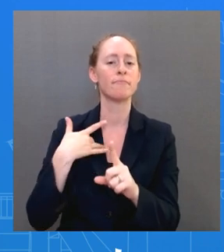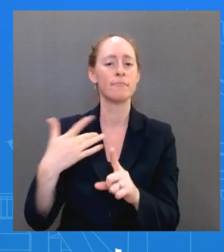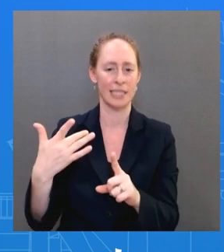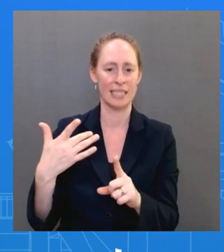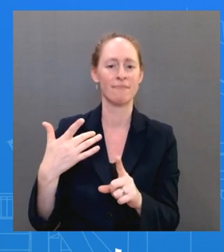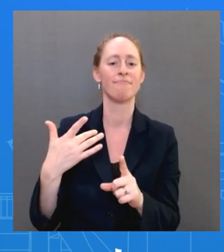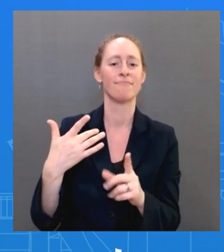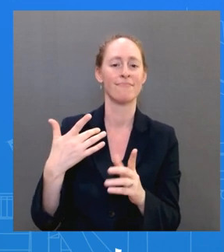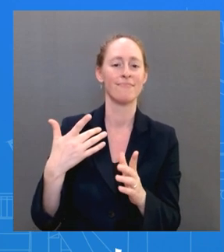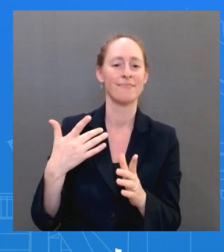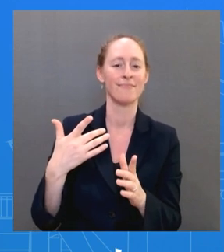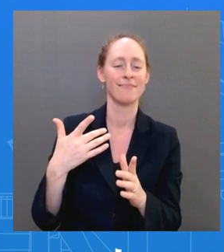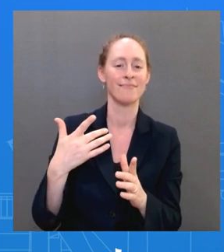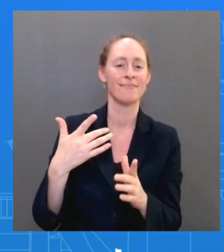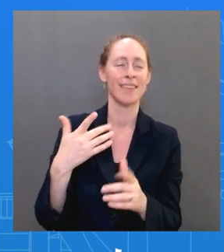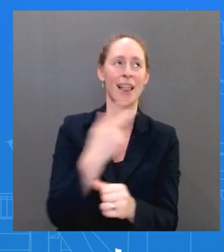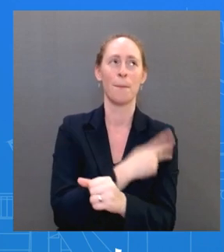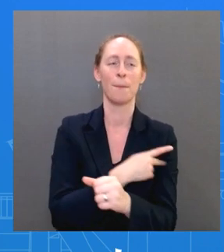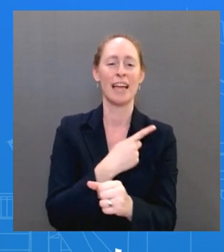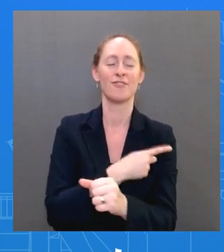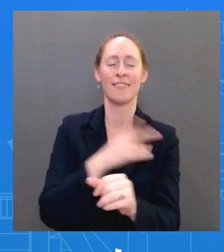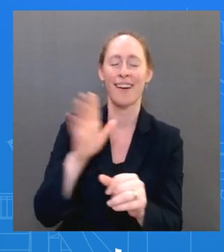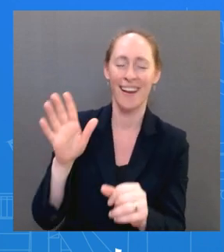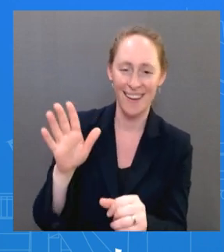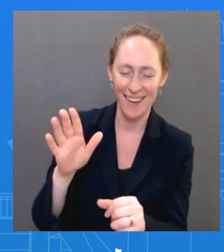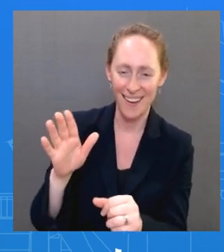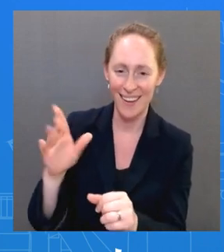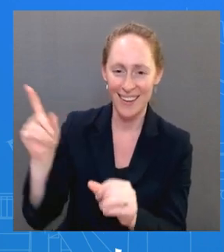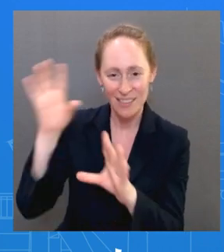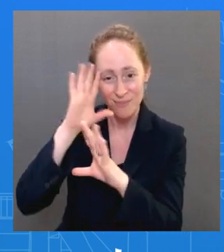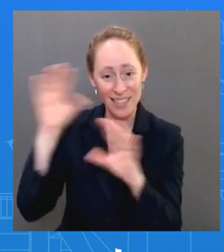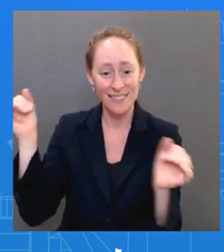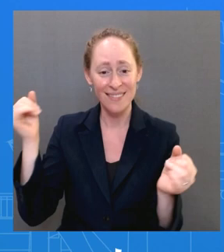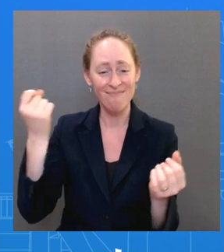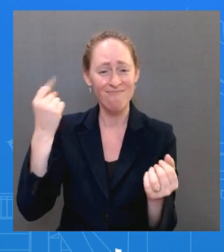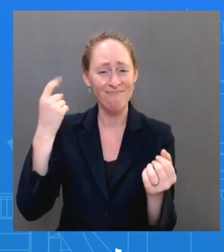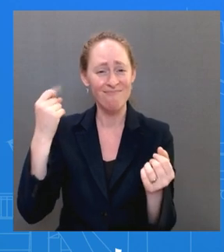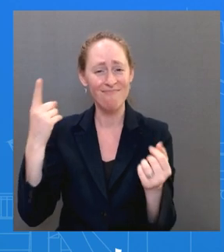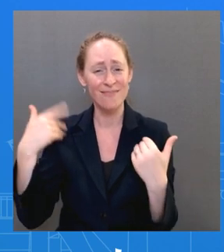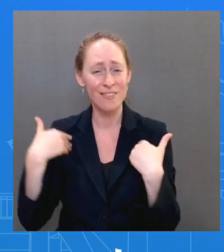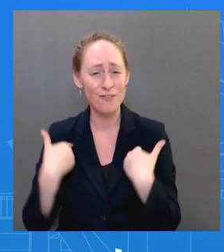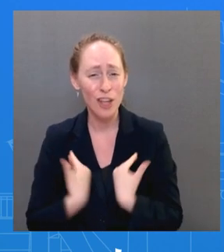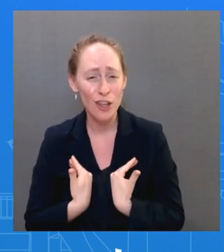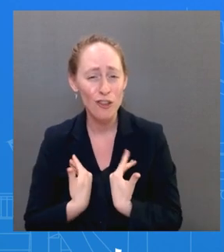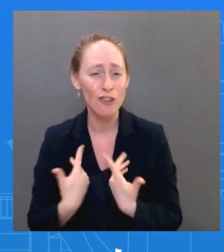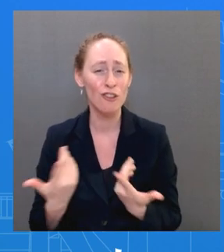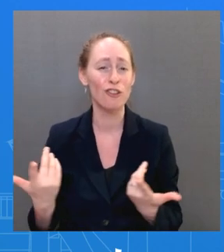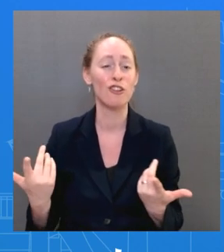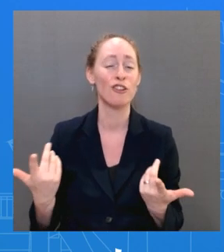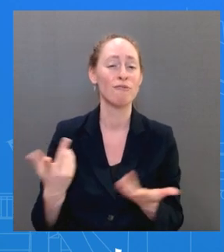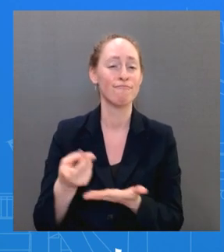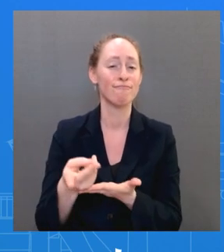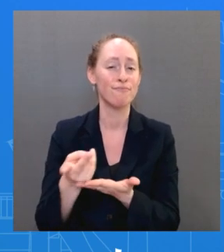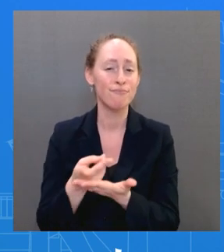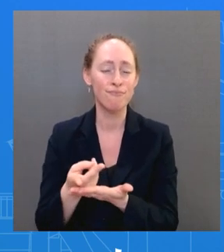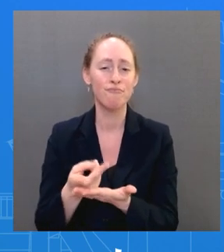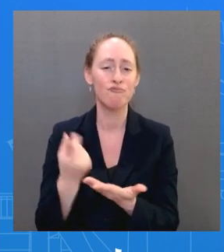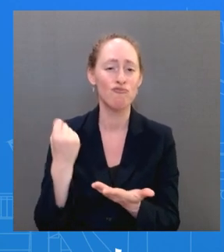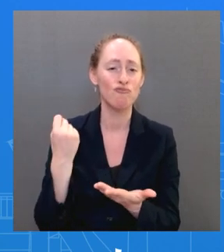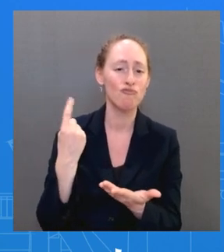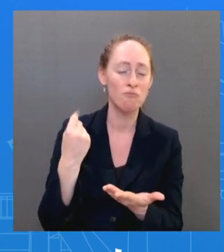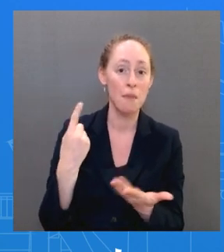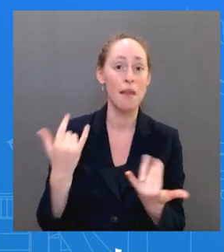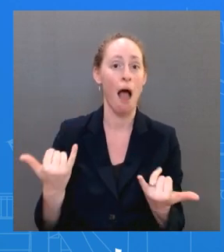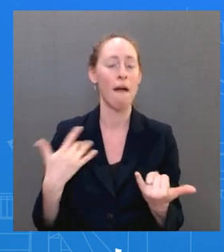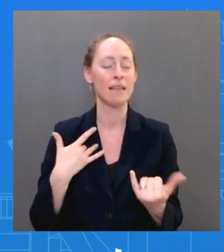was feeling tired, and he just didn't feel as great yesterday. He feels much better today, by the way. And for anybody who's ever had a viral